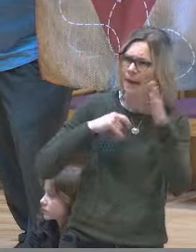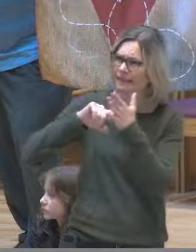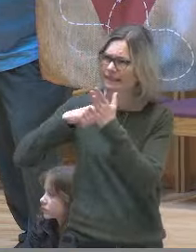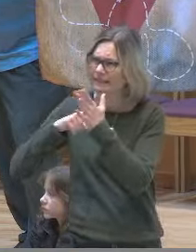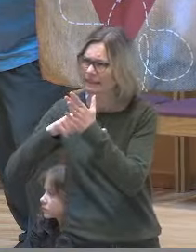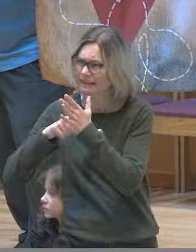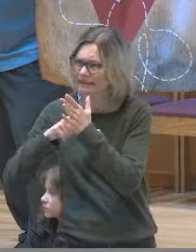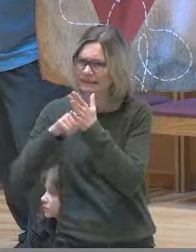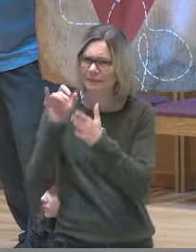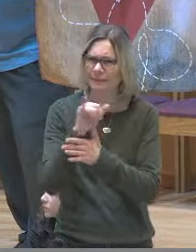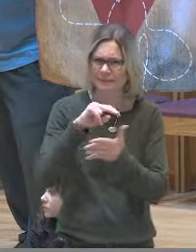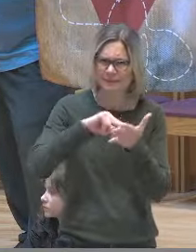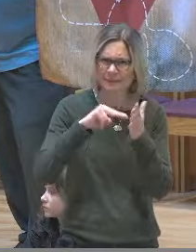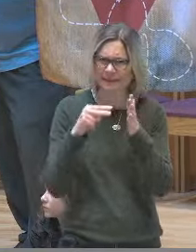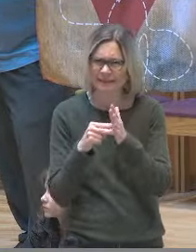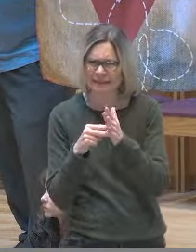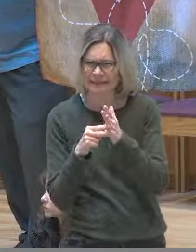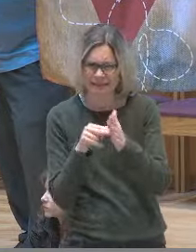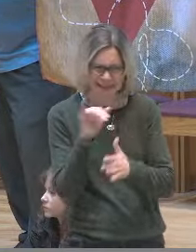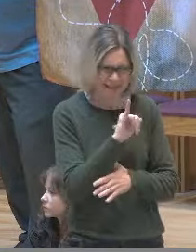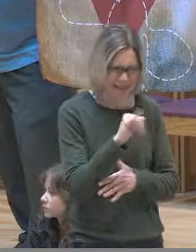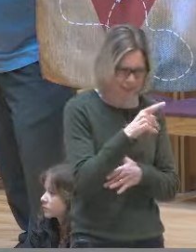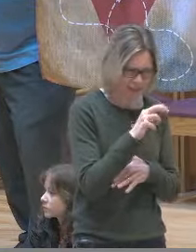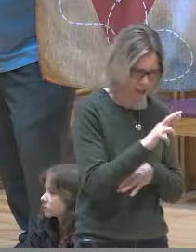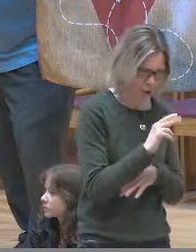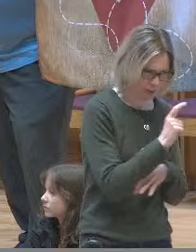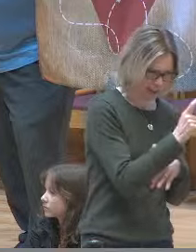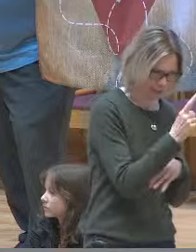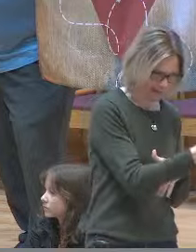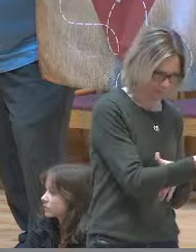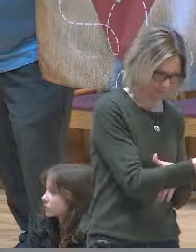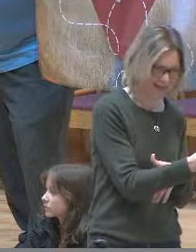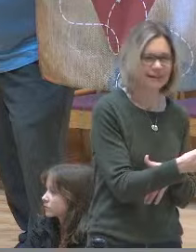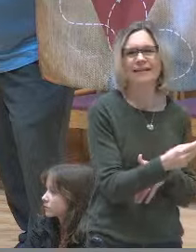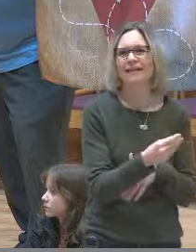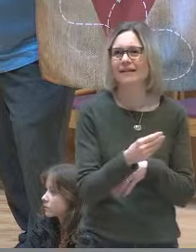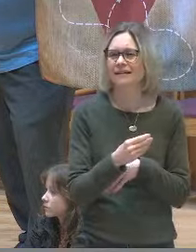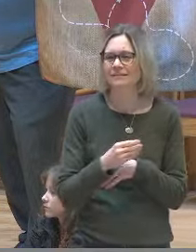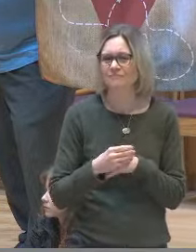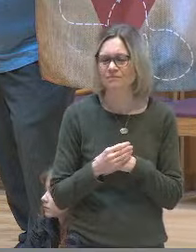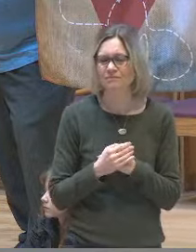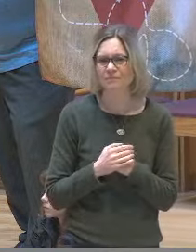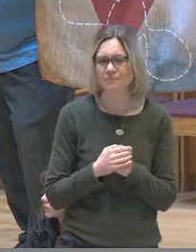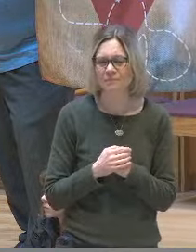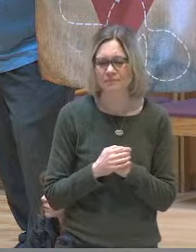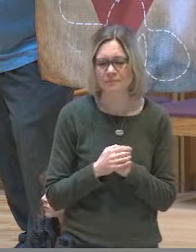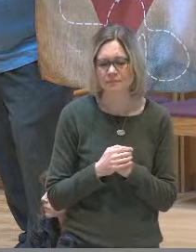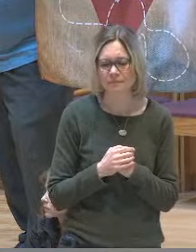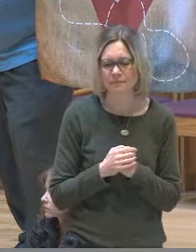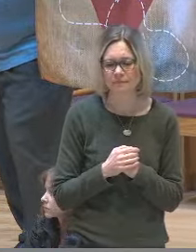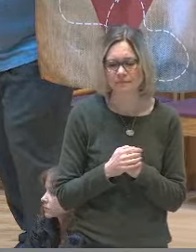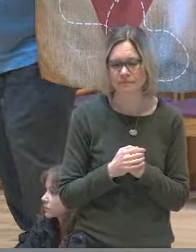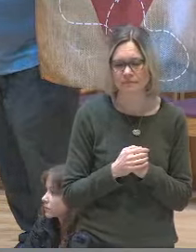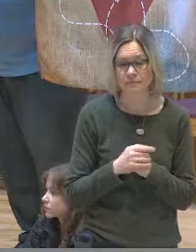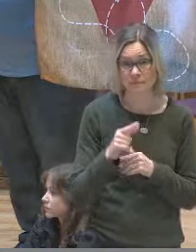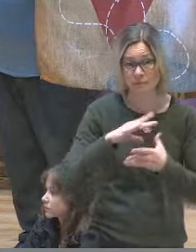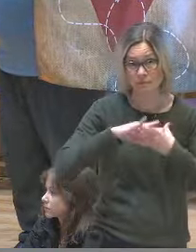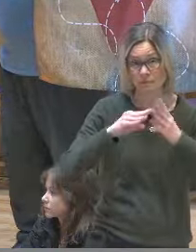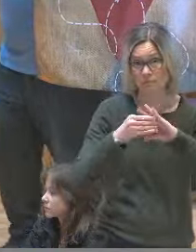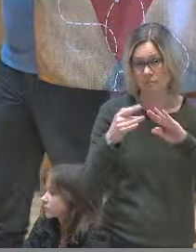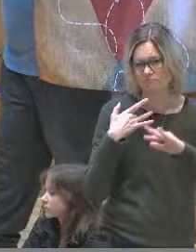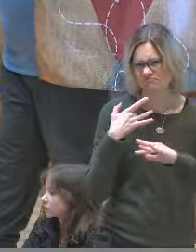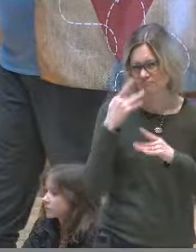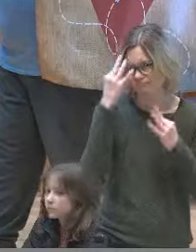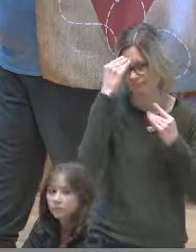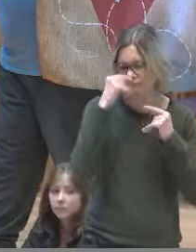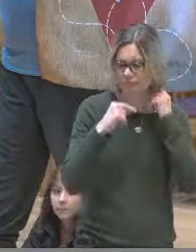maybe Jesus wasn't saying, literally, here is a key to the kingdom, go ahead and enter in, right? But here's what I do think about this story, and this is what I'm